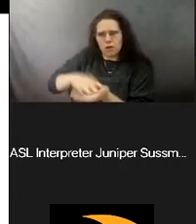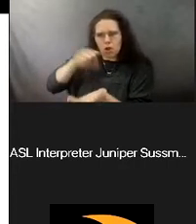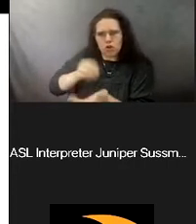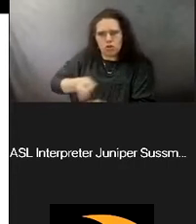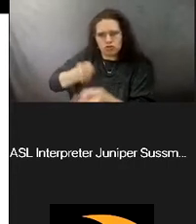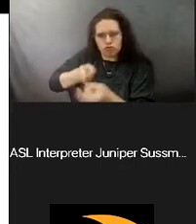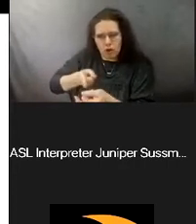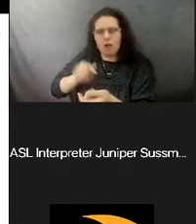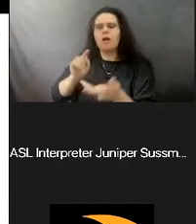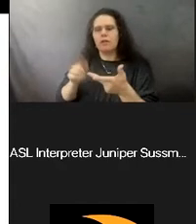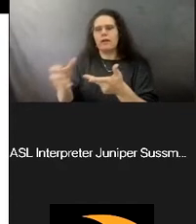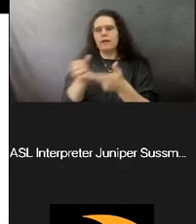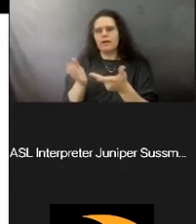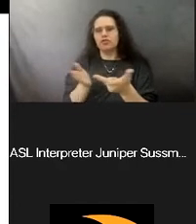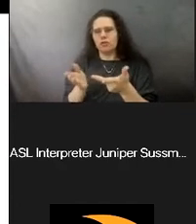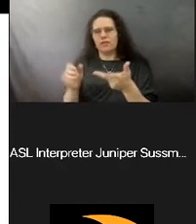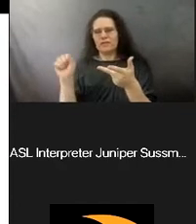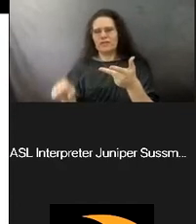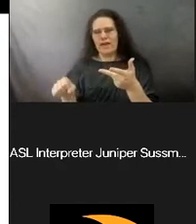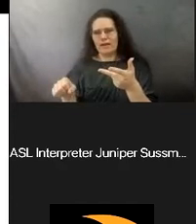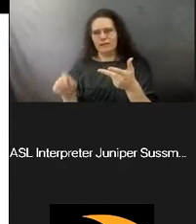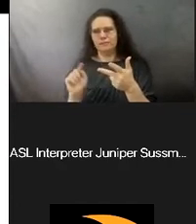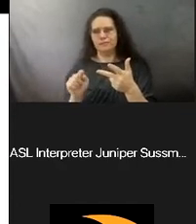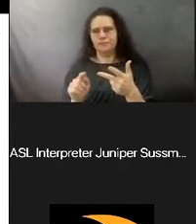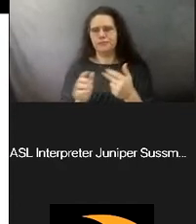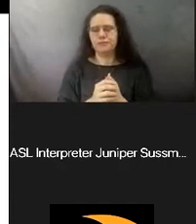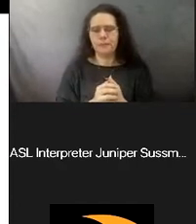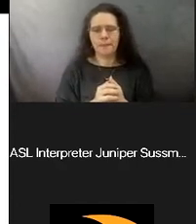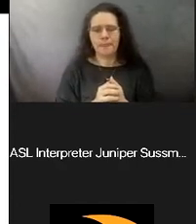for services under IDEA.